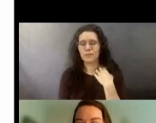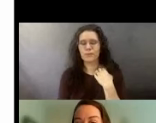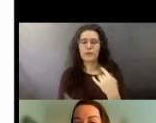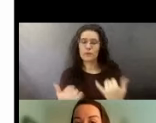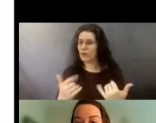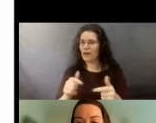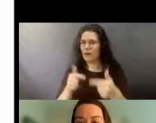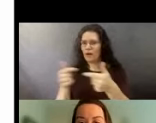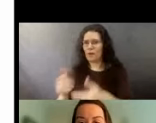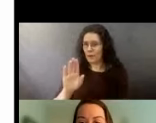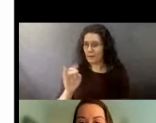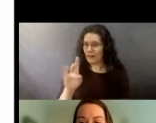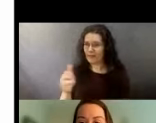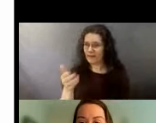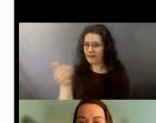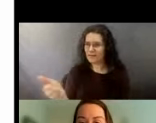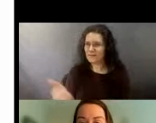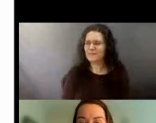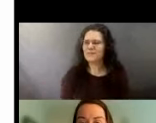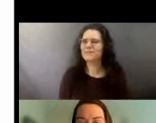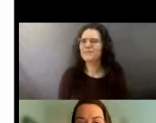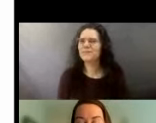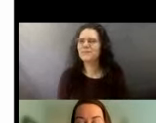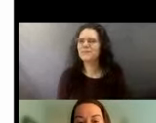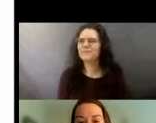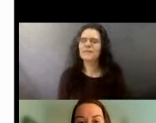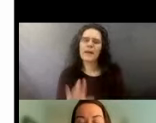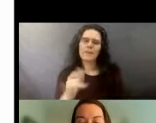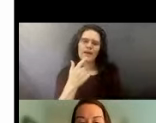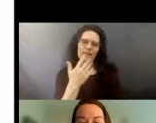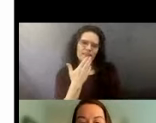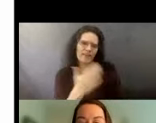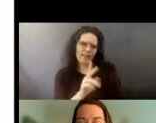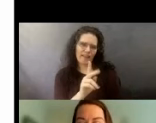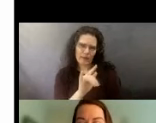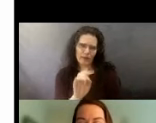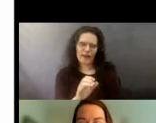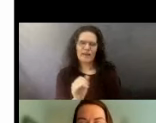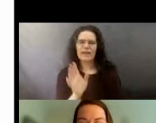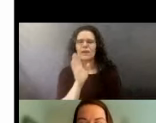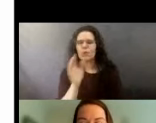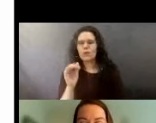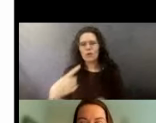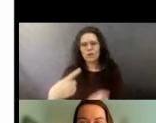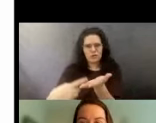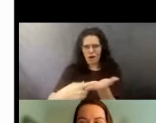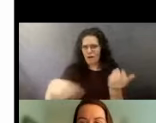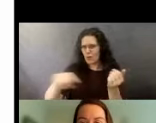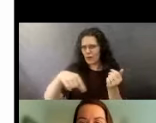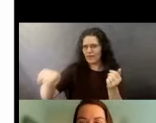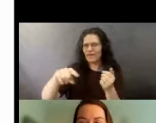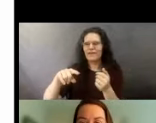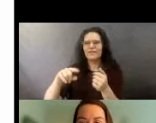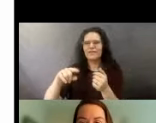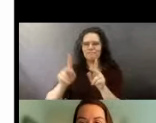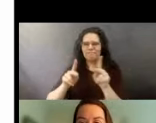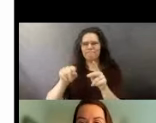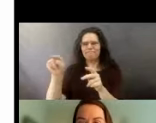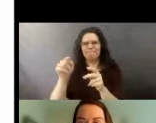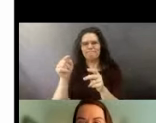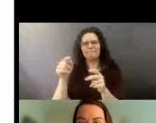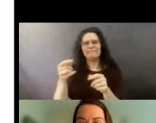Bethany. Thanks, Katie. So before we hear from our MLP practitioners, I wanted to do some very, very quick